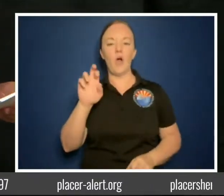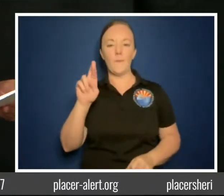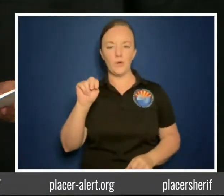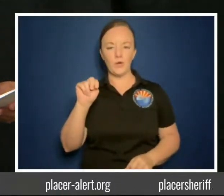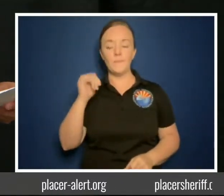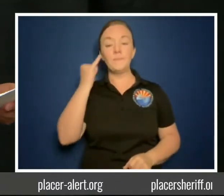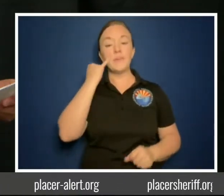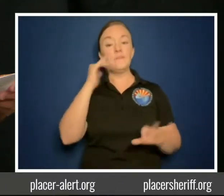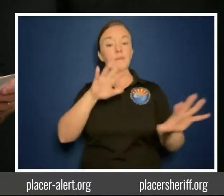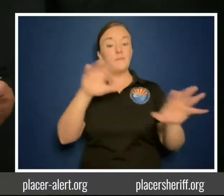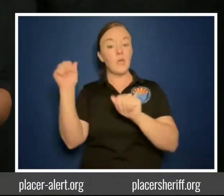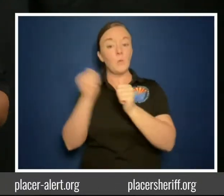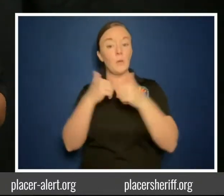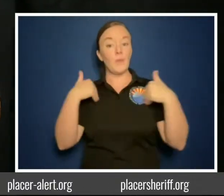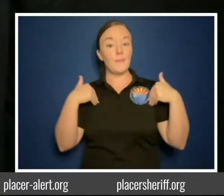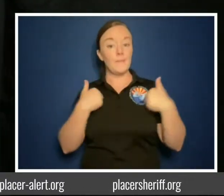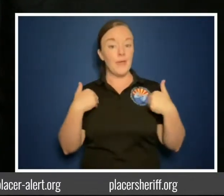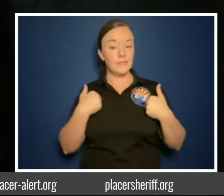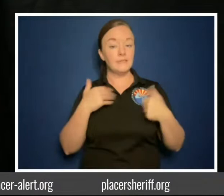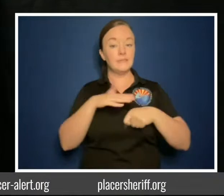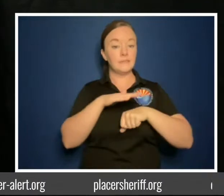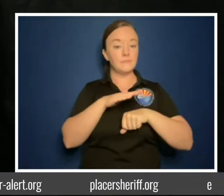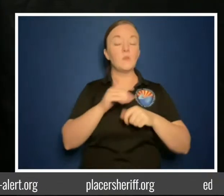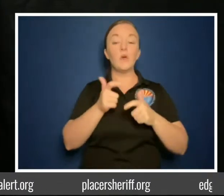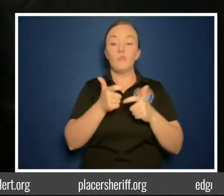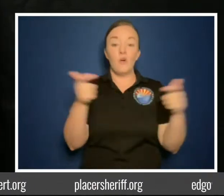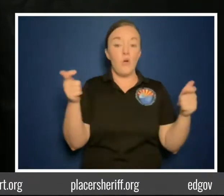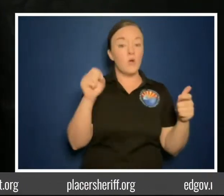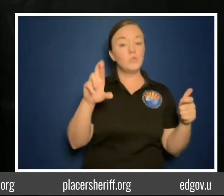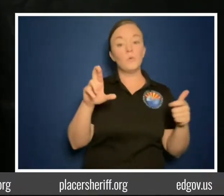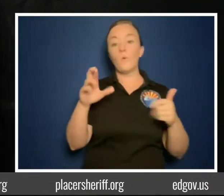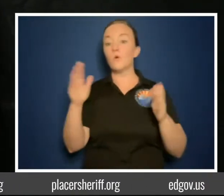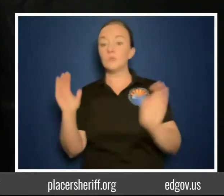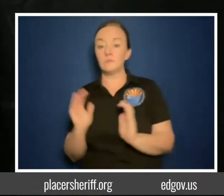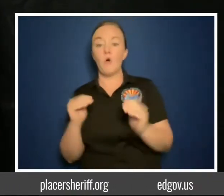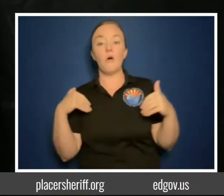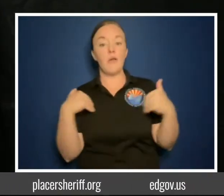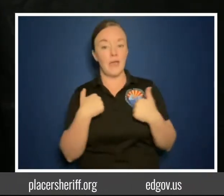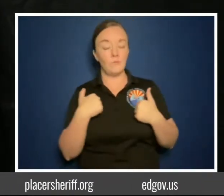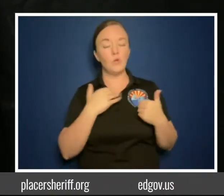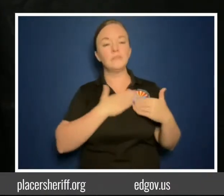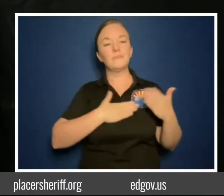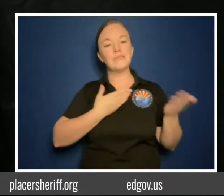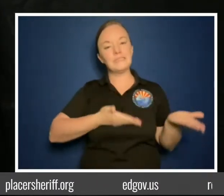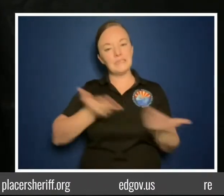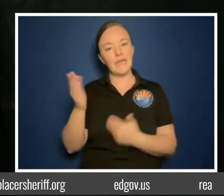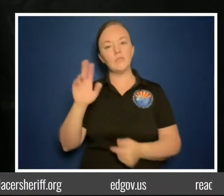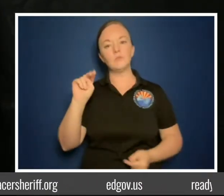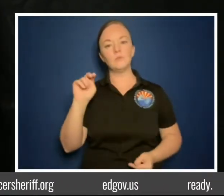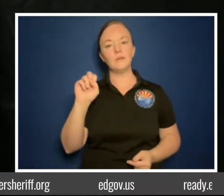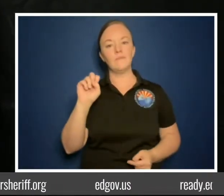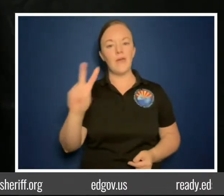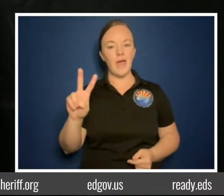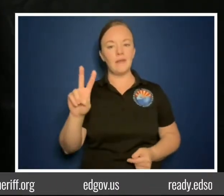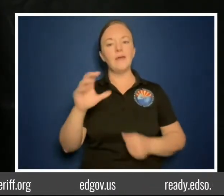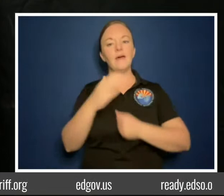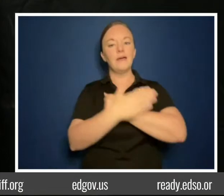with, large and small, we ask that you take those to the Nevada County Fairgrounds,